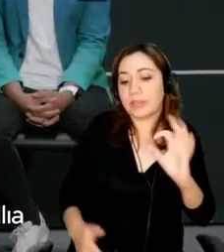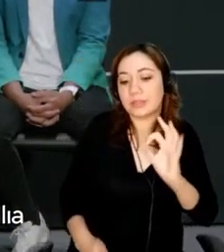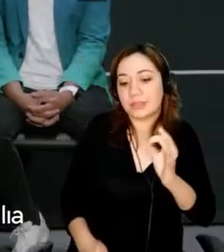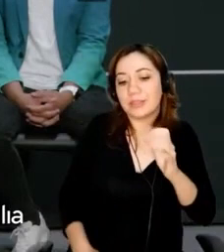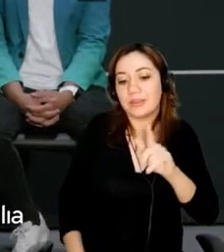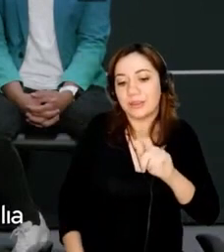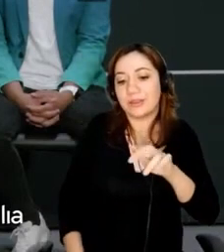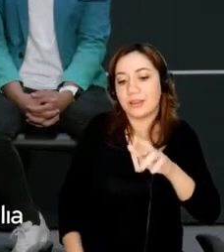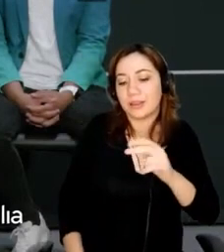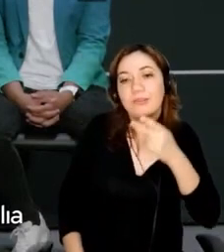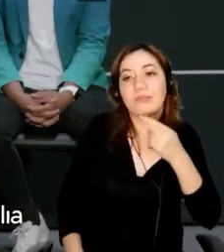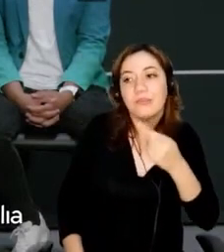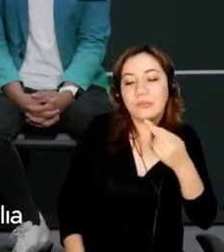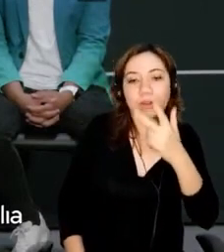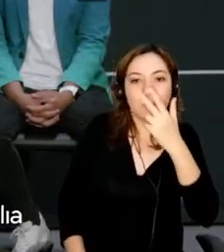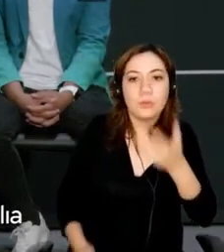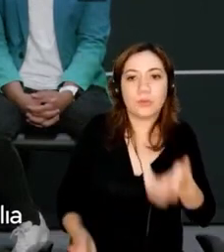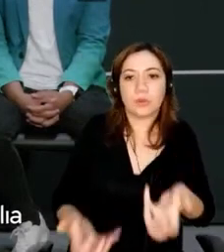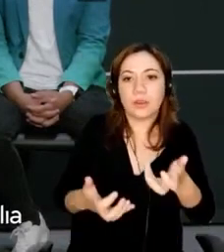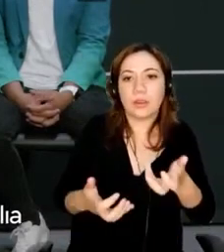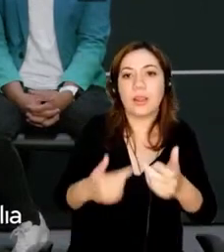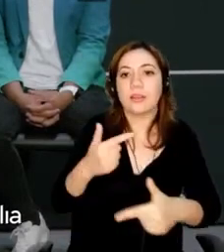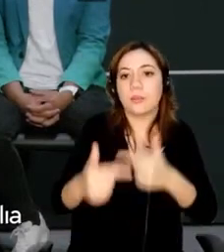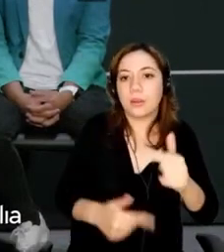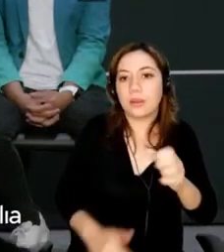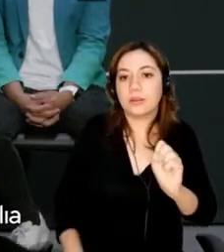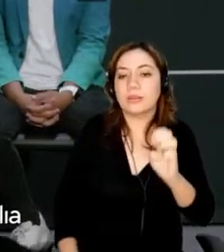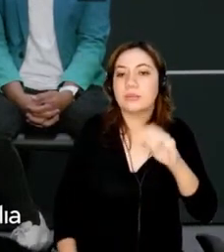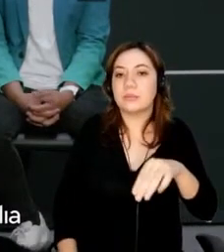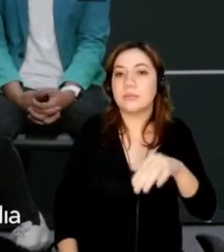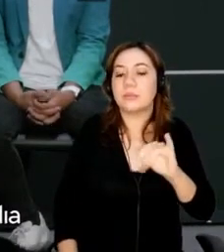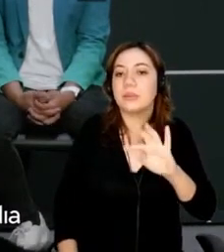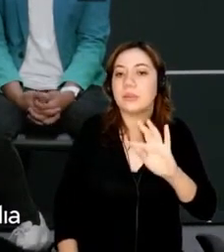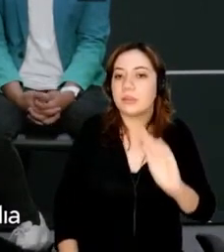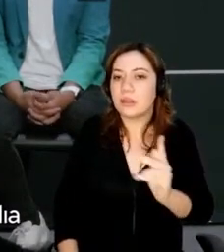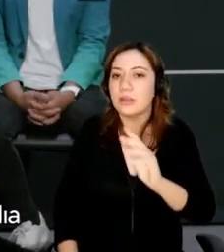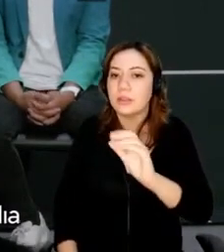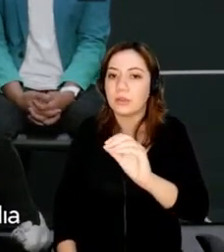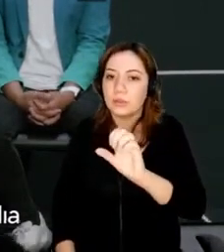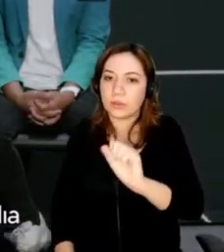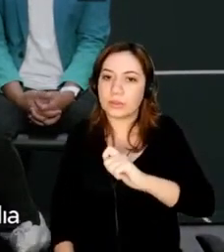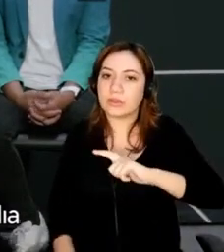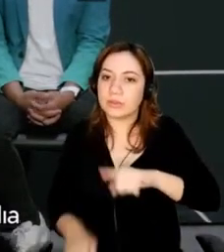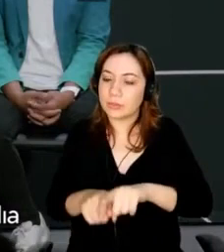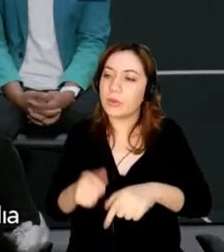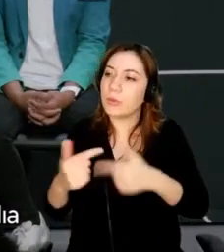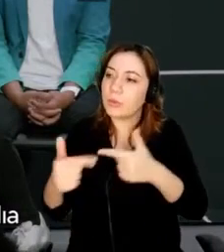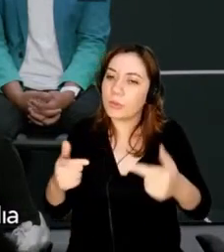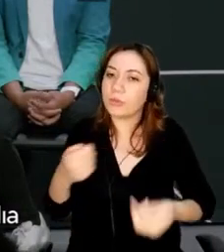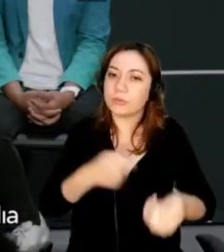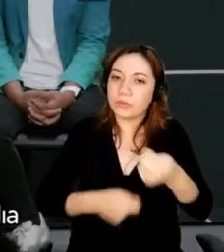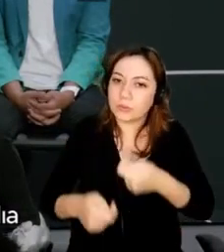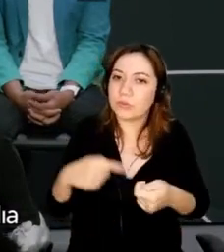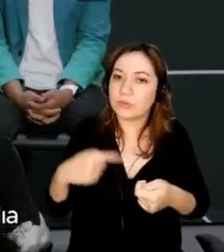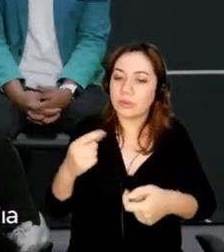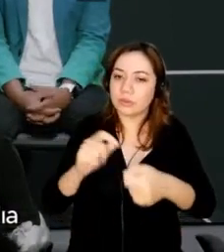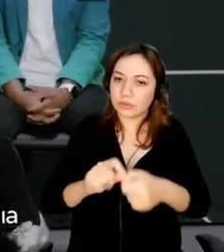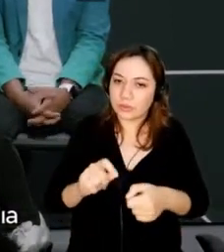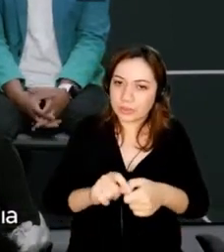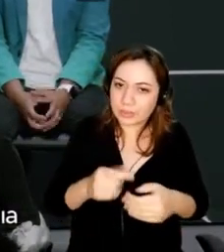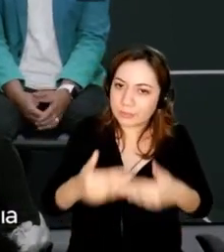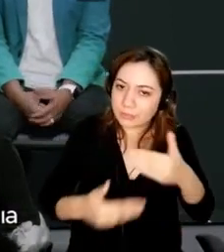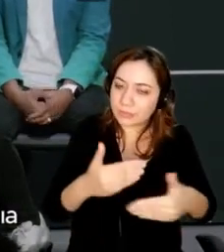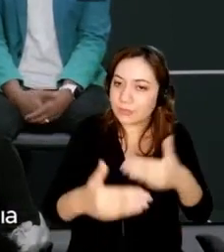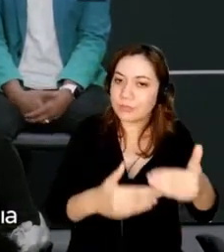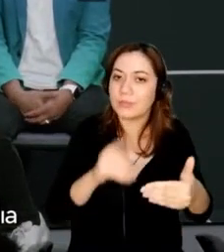with SmithOS on automating a lot of other business processes that we do, a lot of repetitive business processes. Definitely a believer in